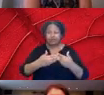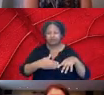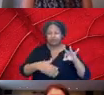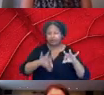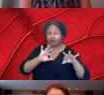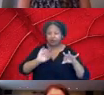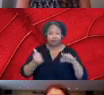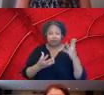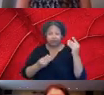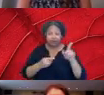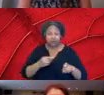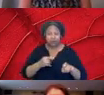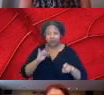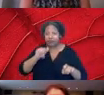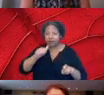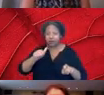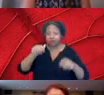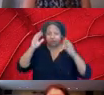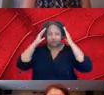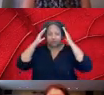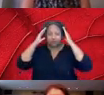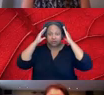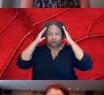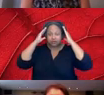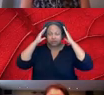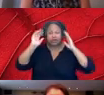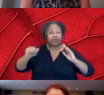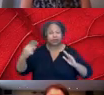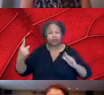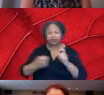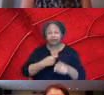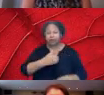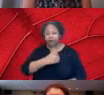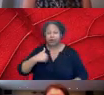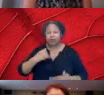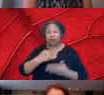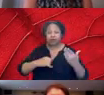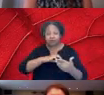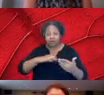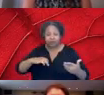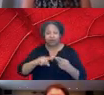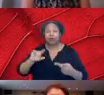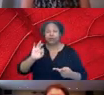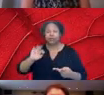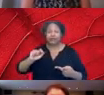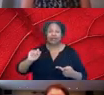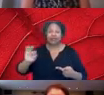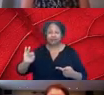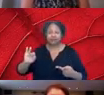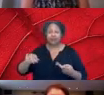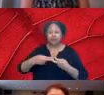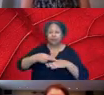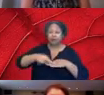if not, you know, anybody at the Toronto Arts Council or Foundation will be able to redirect your email. So just reach